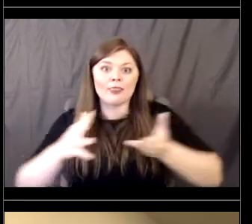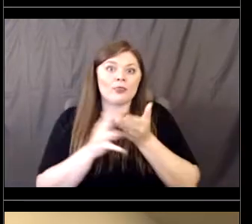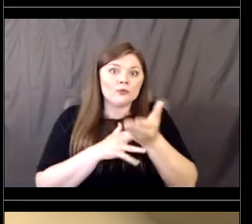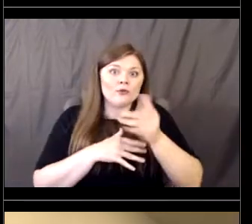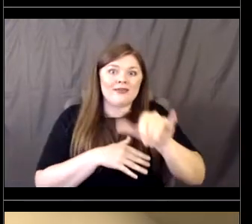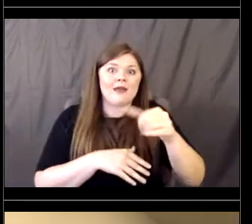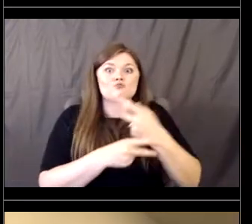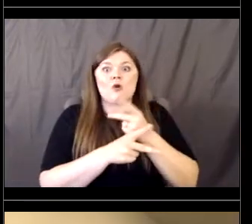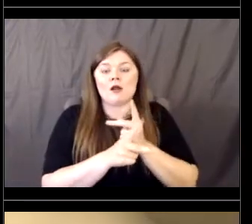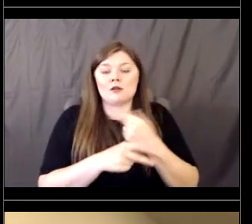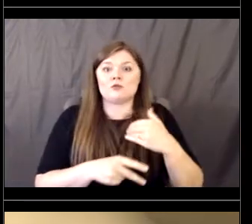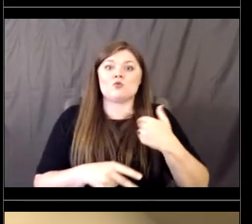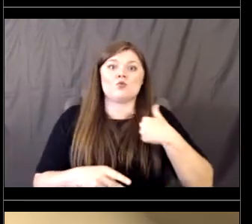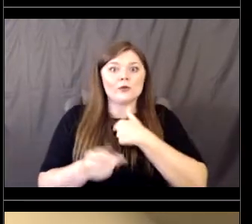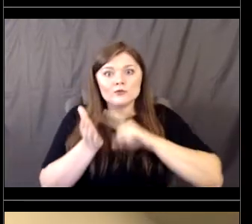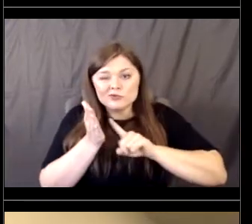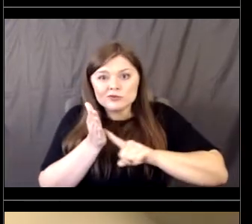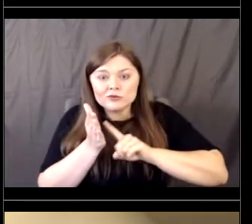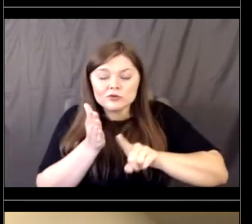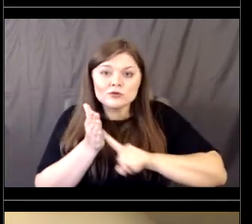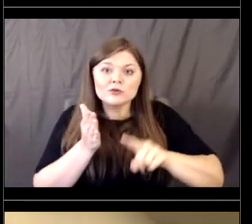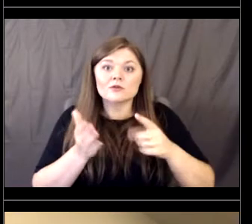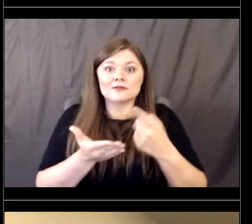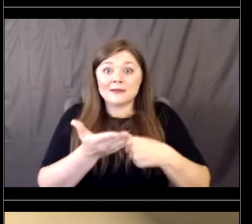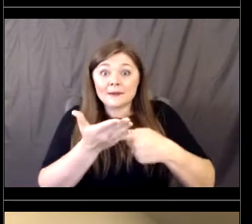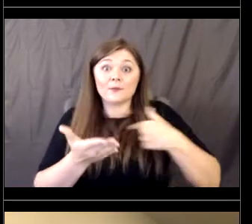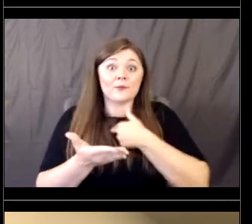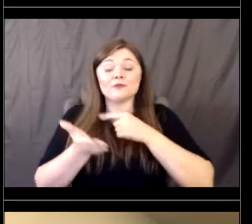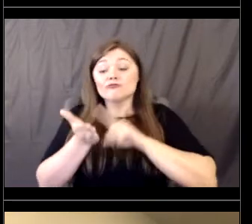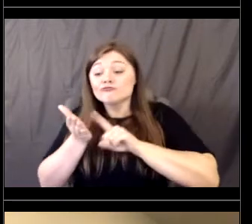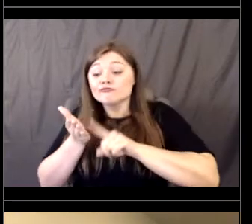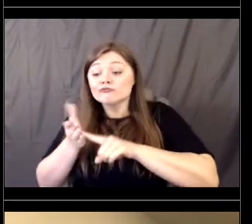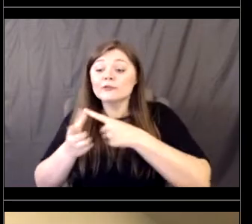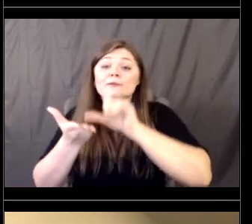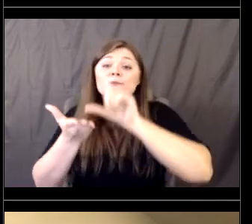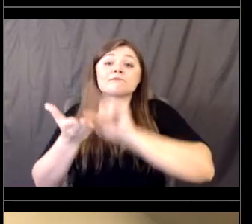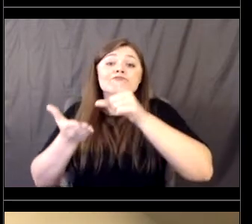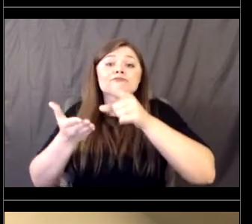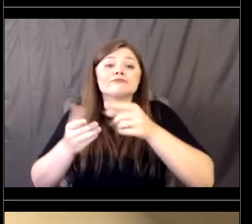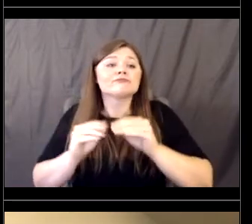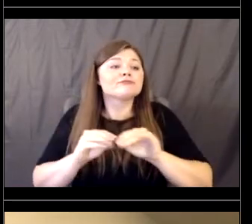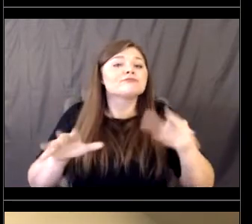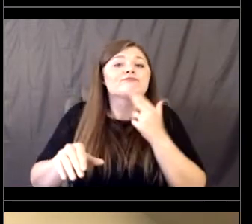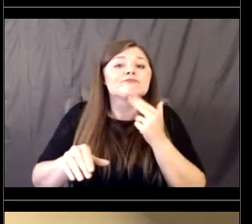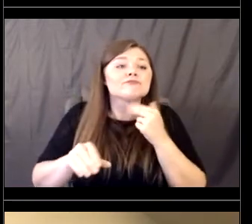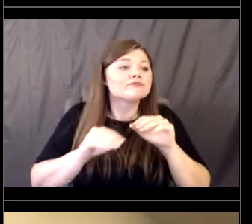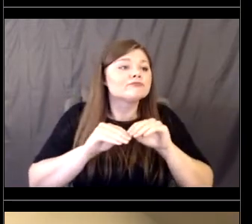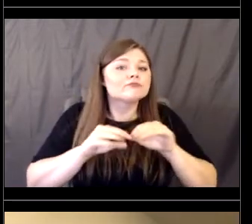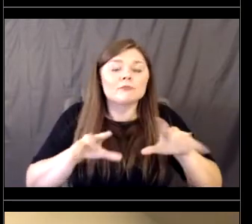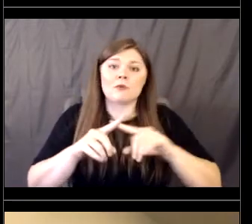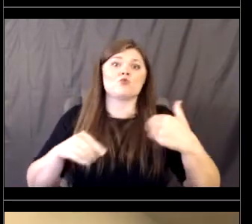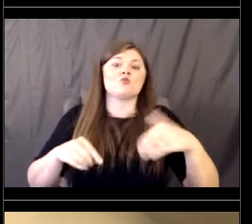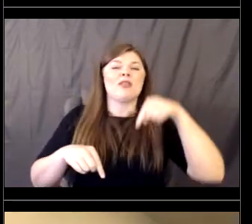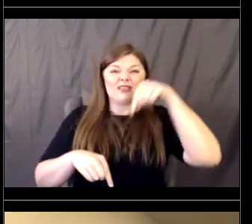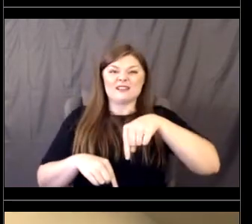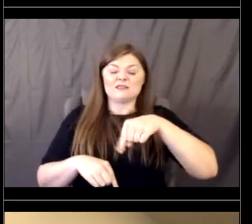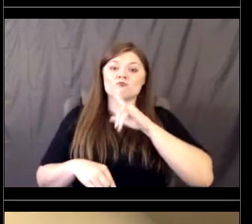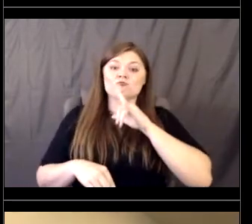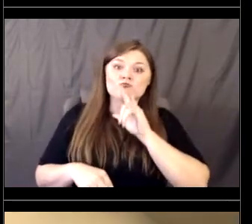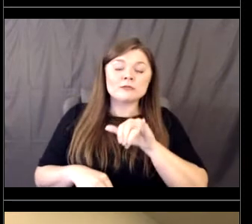as we do research, sometimes, we do it and we publish it and maybe a few people read it, it gets cited a few times, but this is a very active